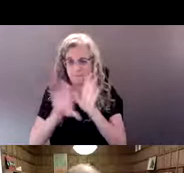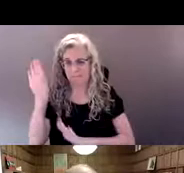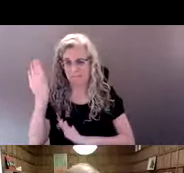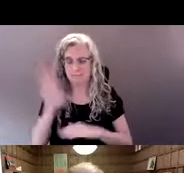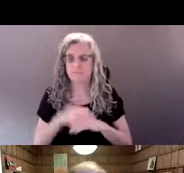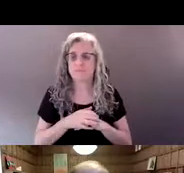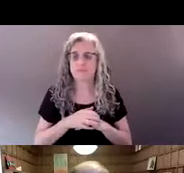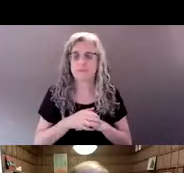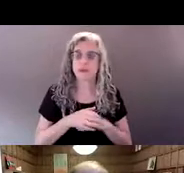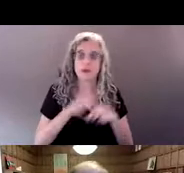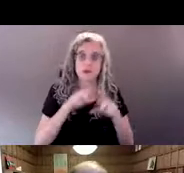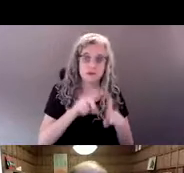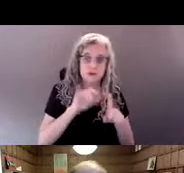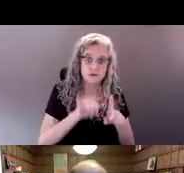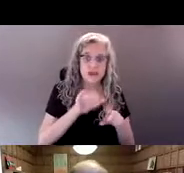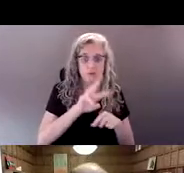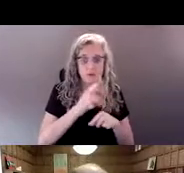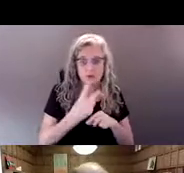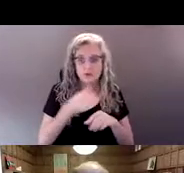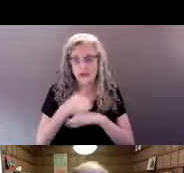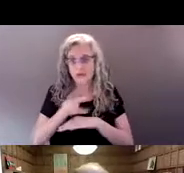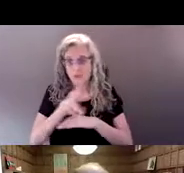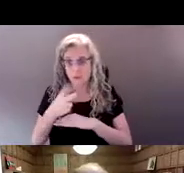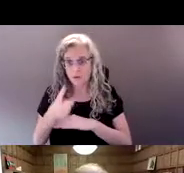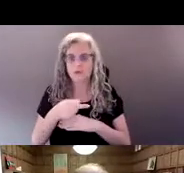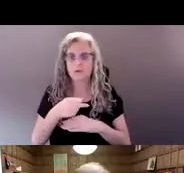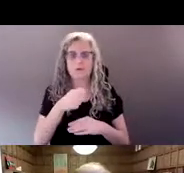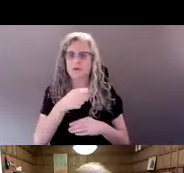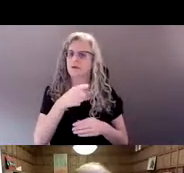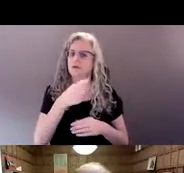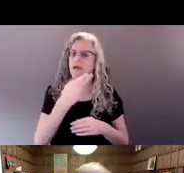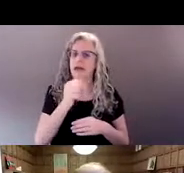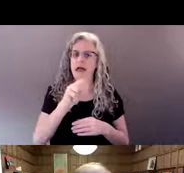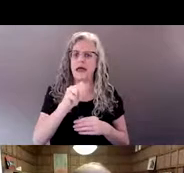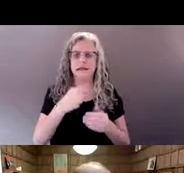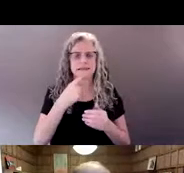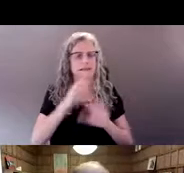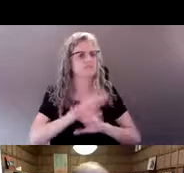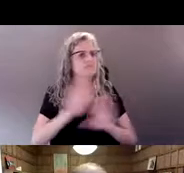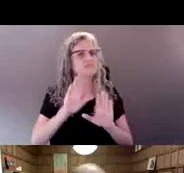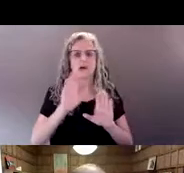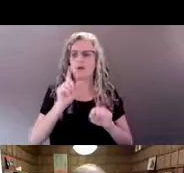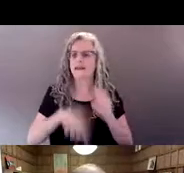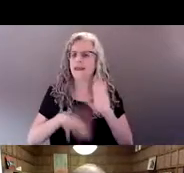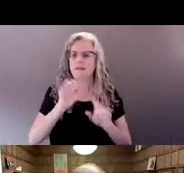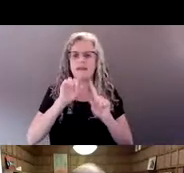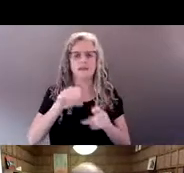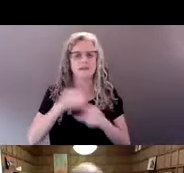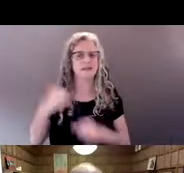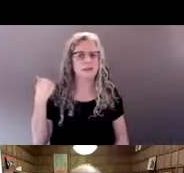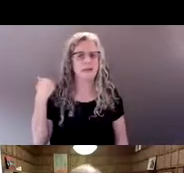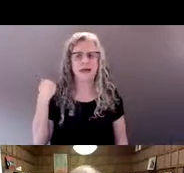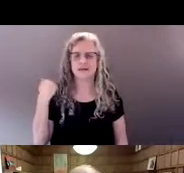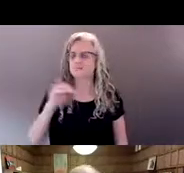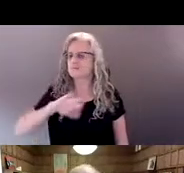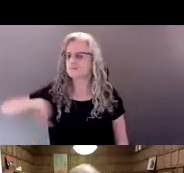and after that disaster, she insisted that the past has few answers to offer when it comes to anti-Semitism, and that we should